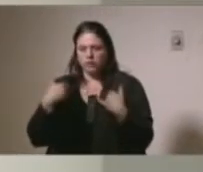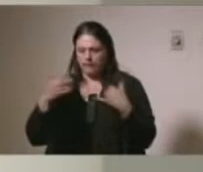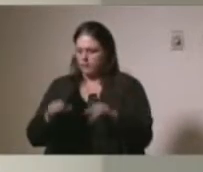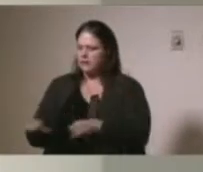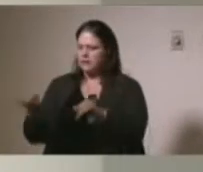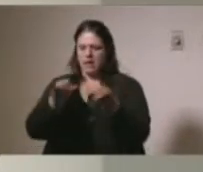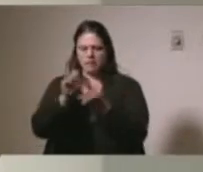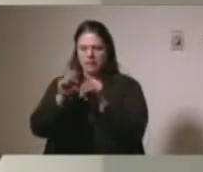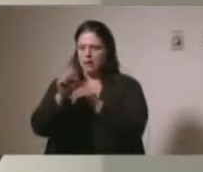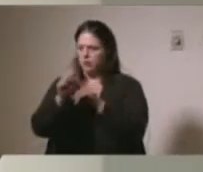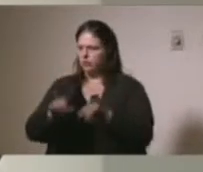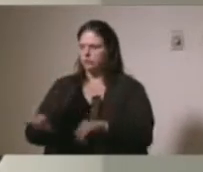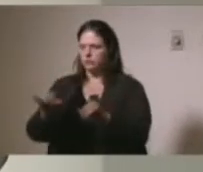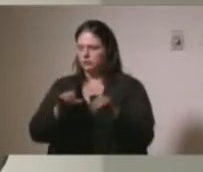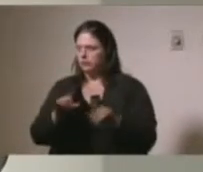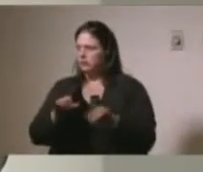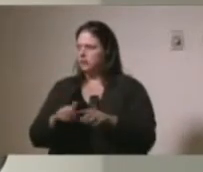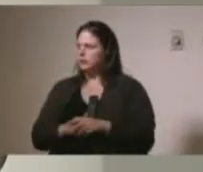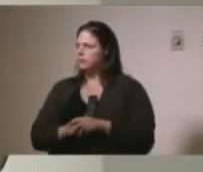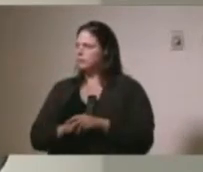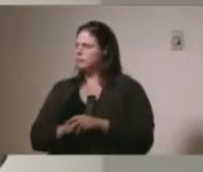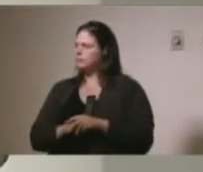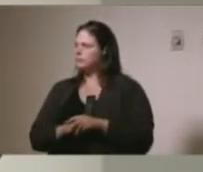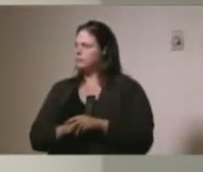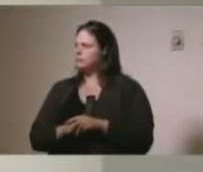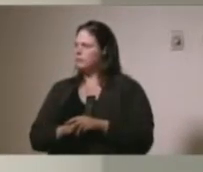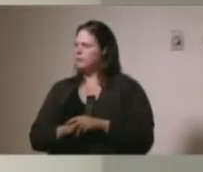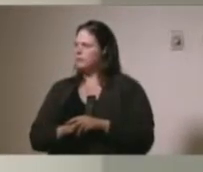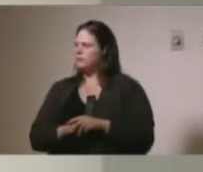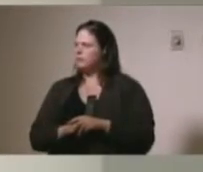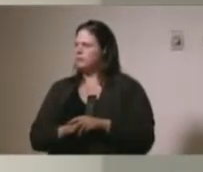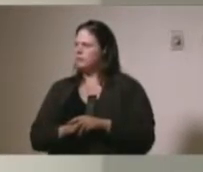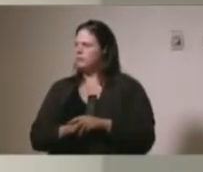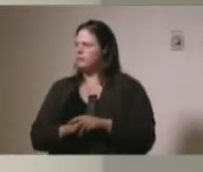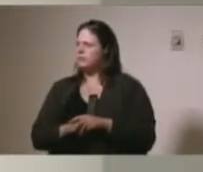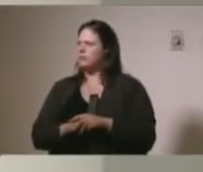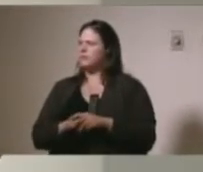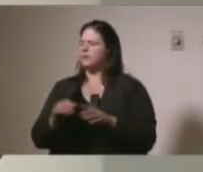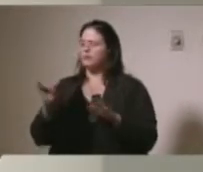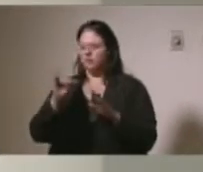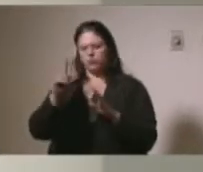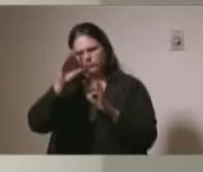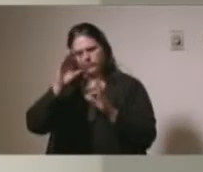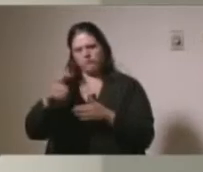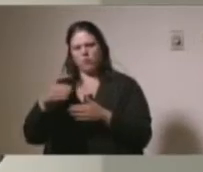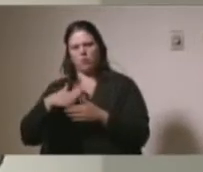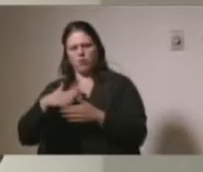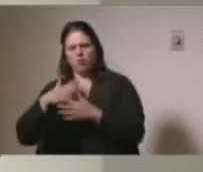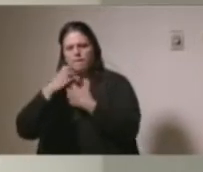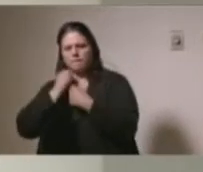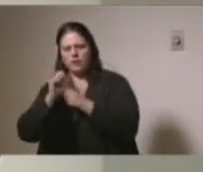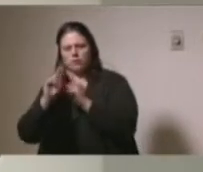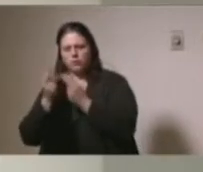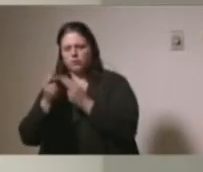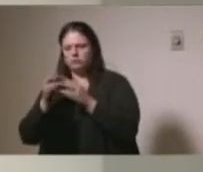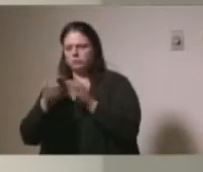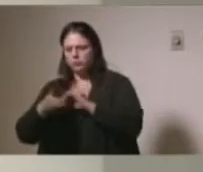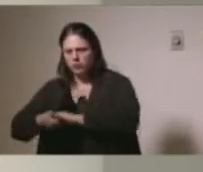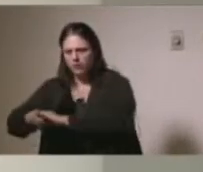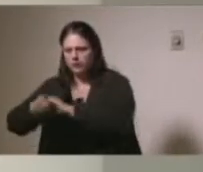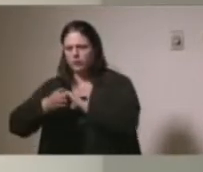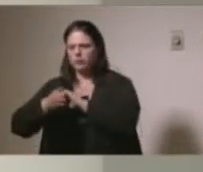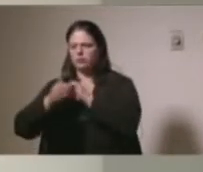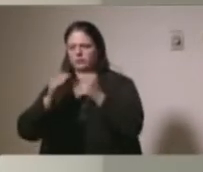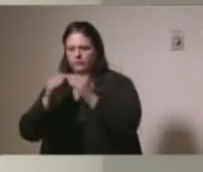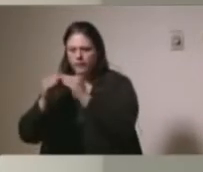also reflects a relationship based on values, i.e. our values, which is solidarity, fairness